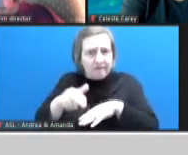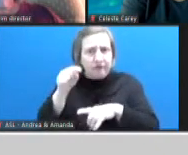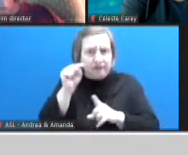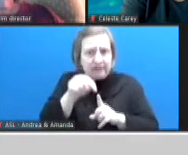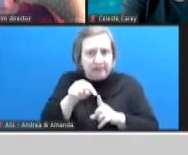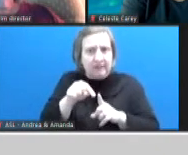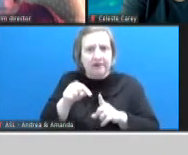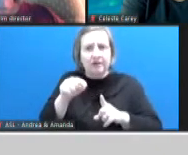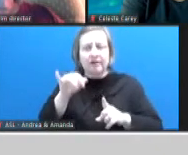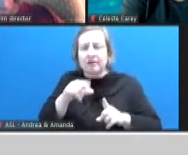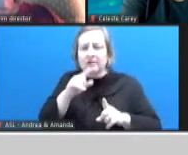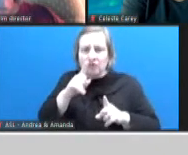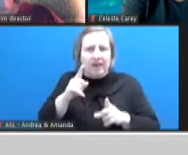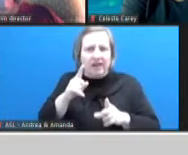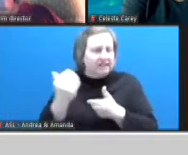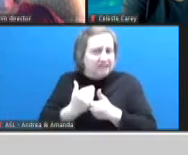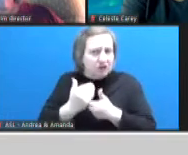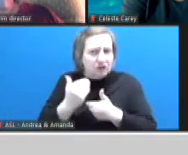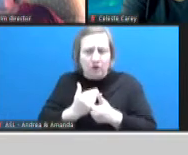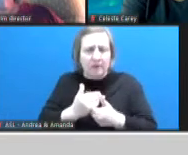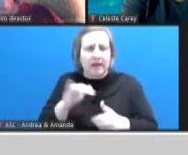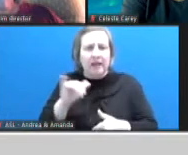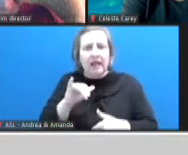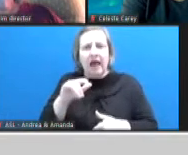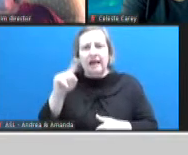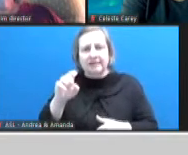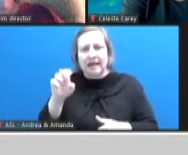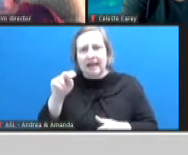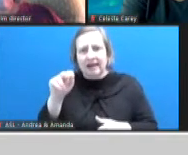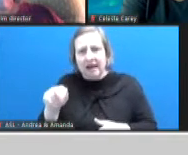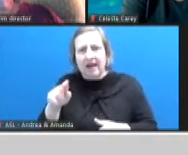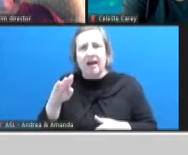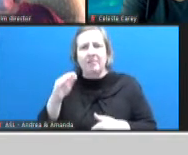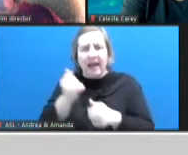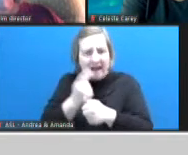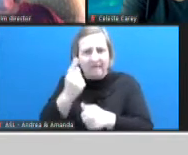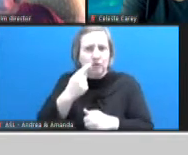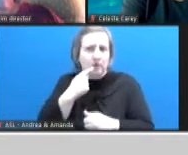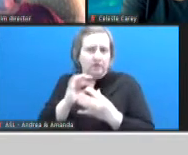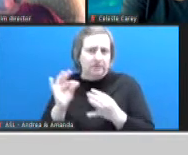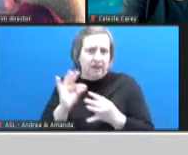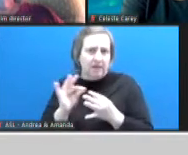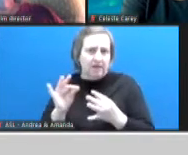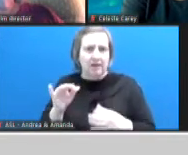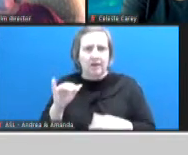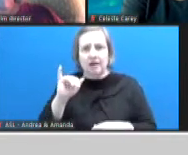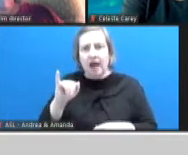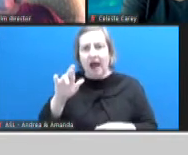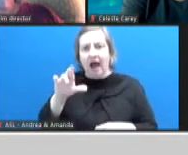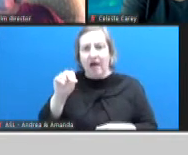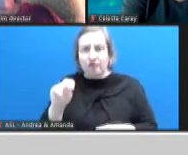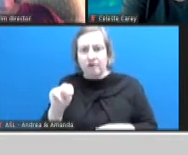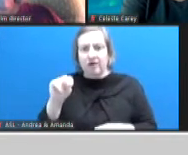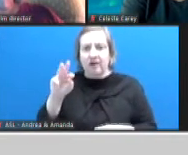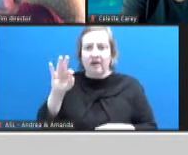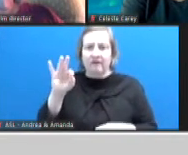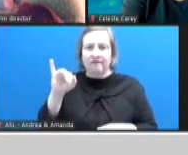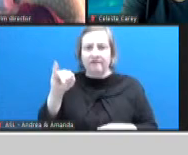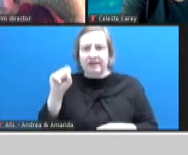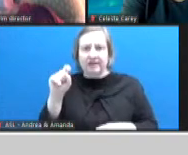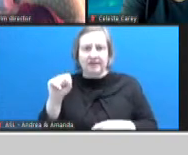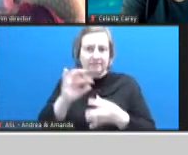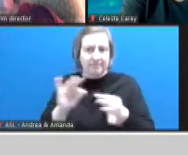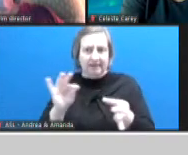are very disturbing, like Zainab and everyone was saying. The iron fist messaging was